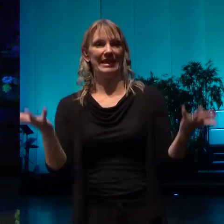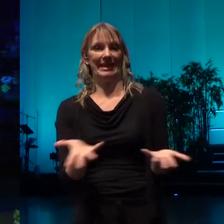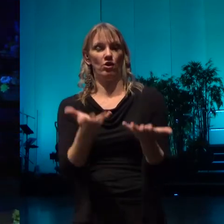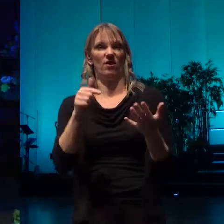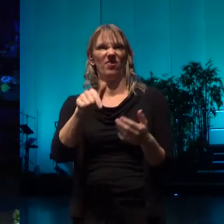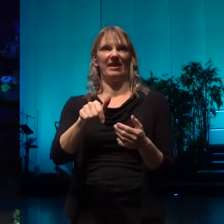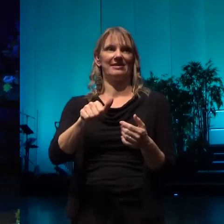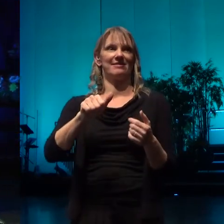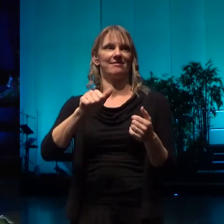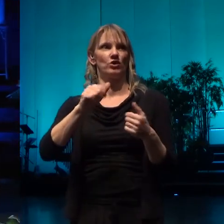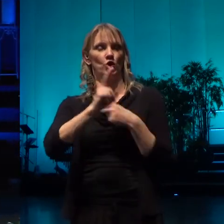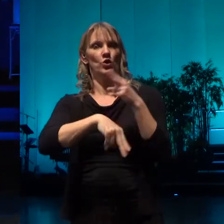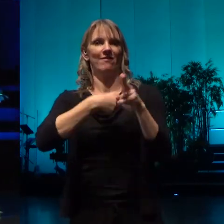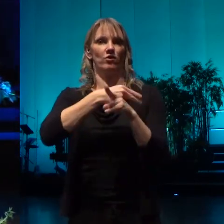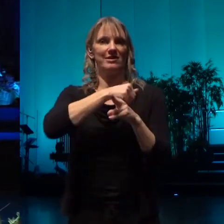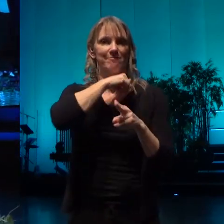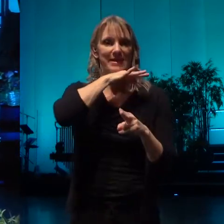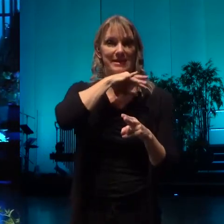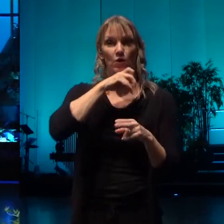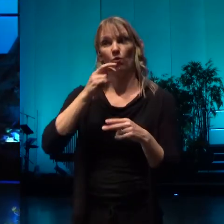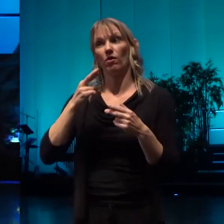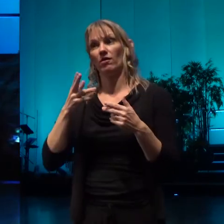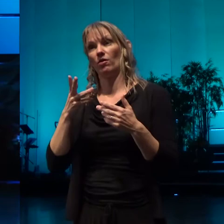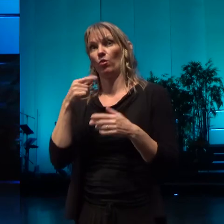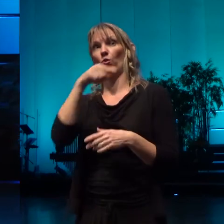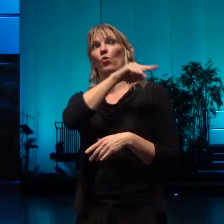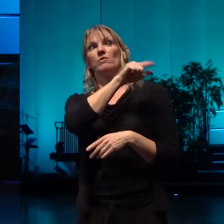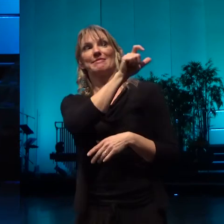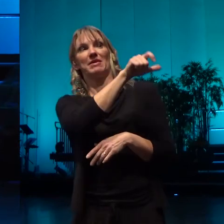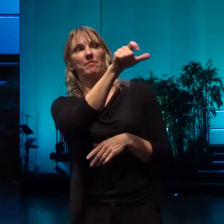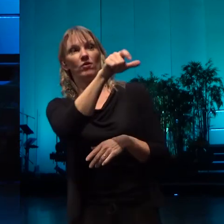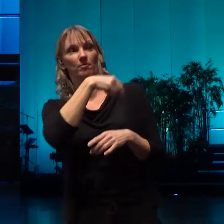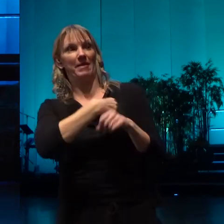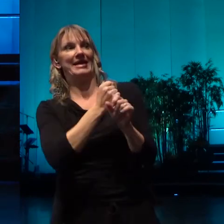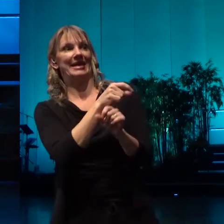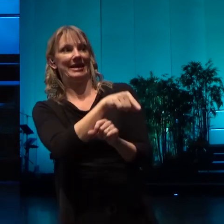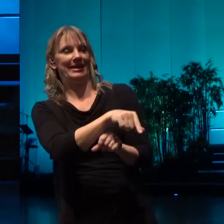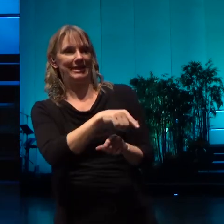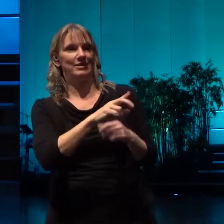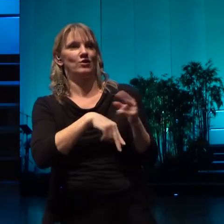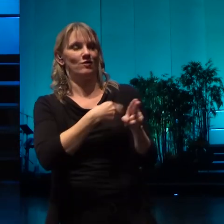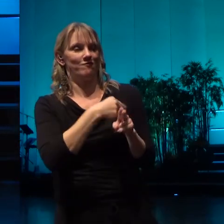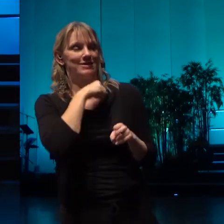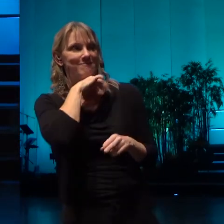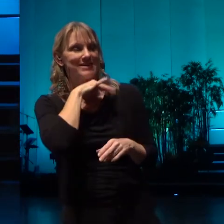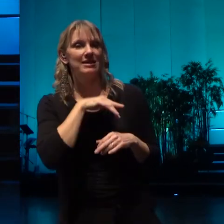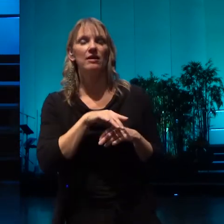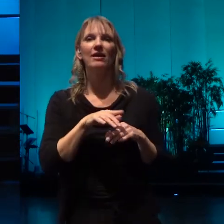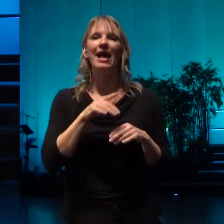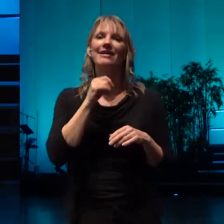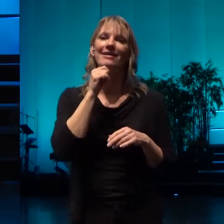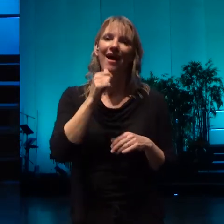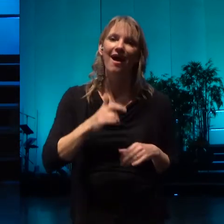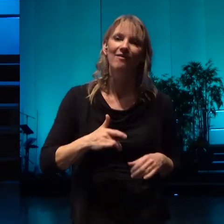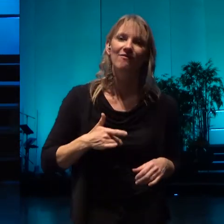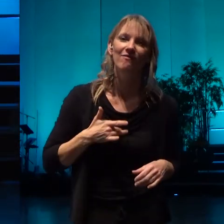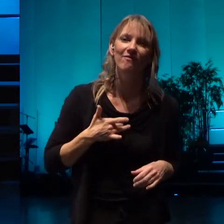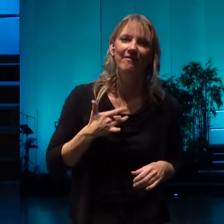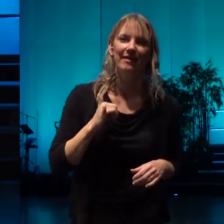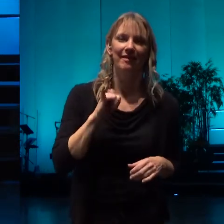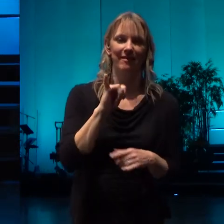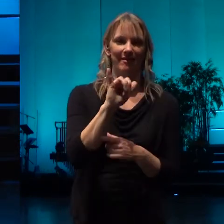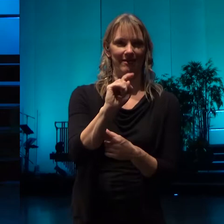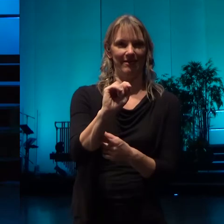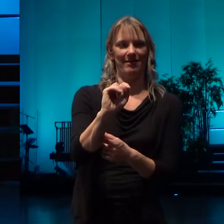or those making a mess of it, right? But not feeling it. And that's what's happened for